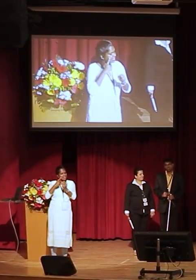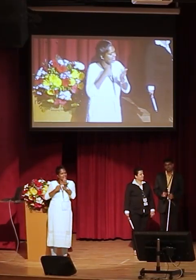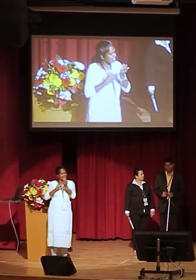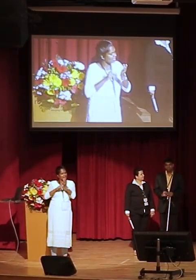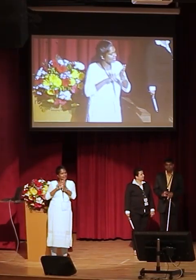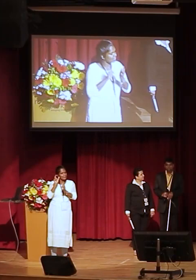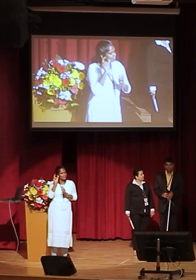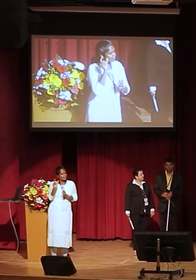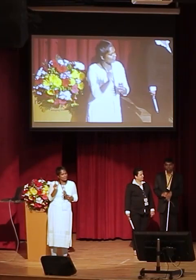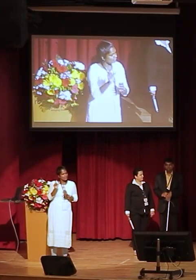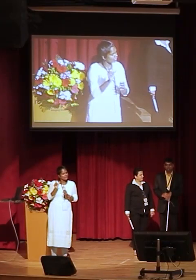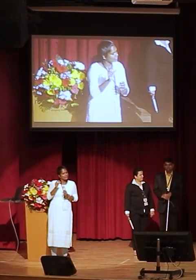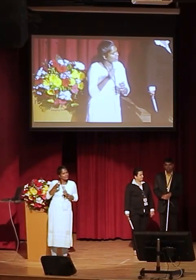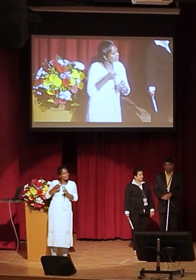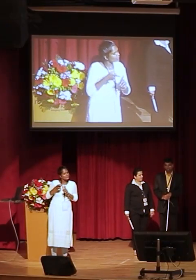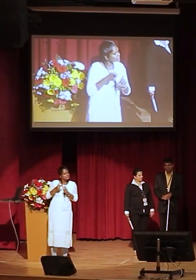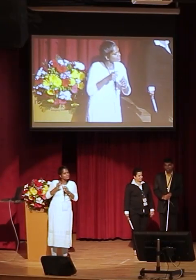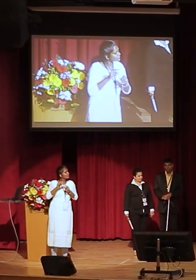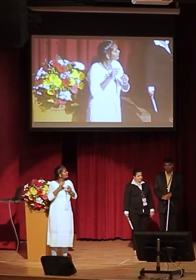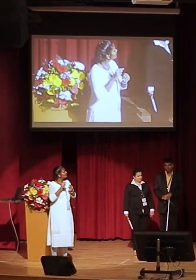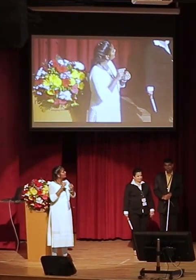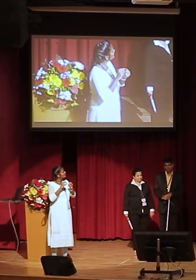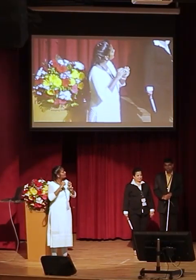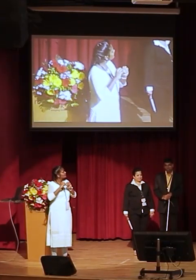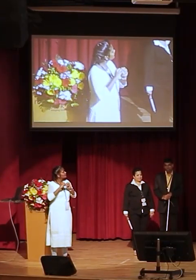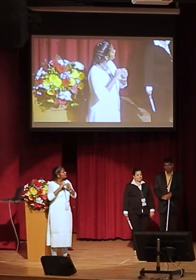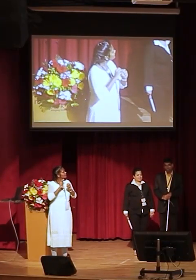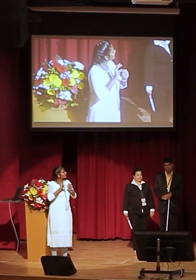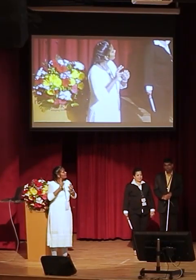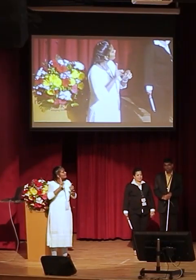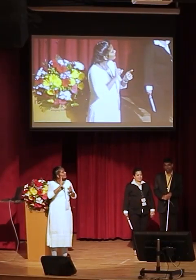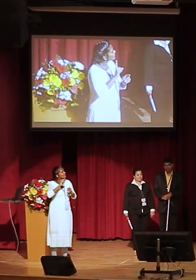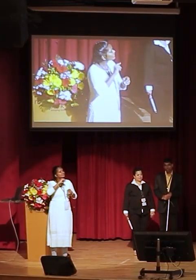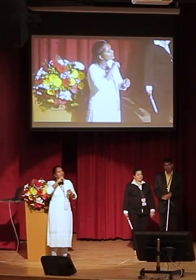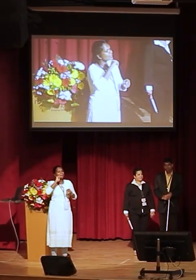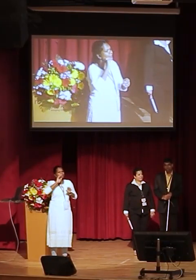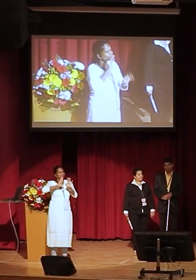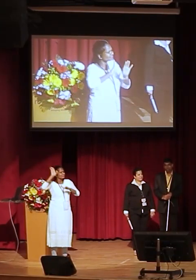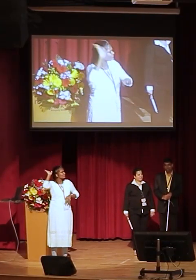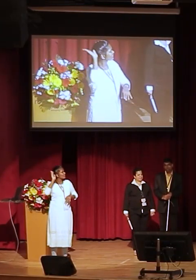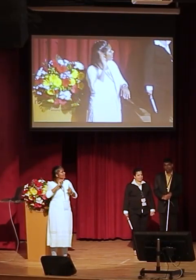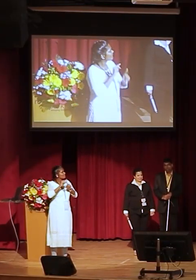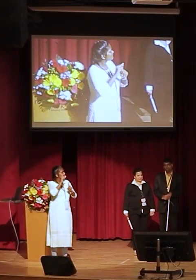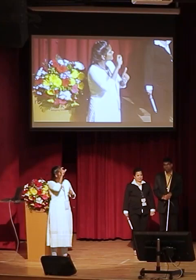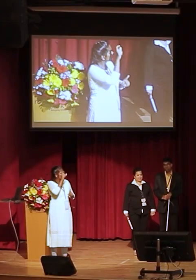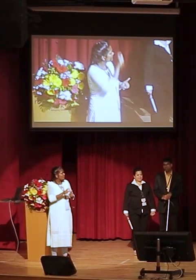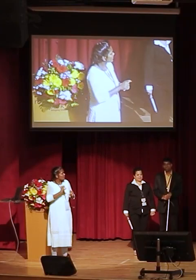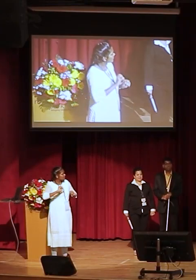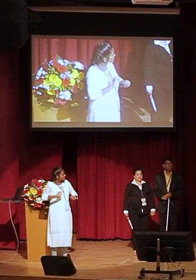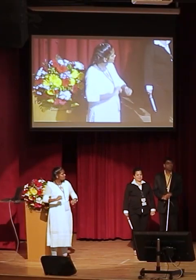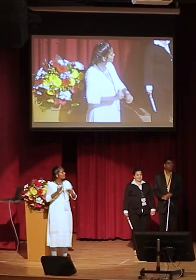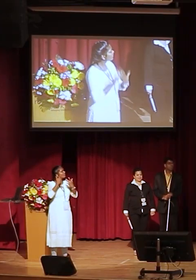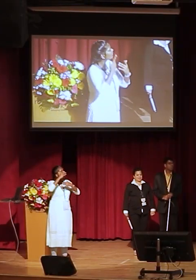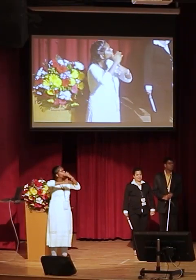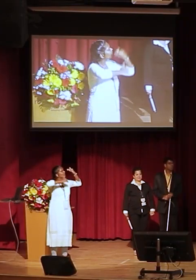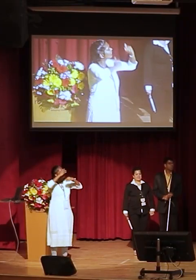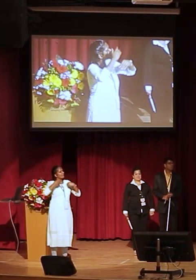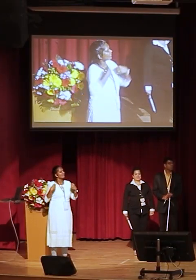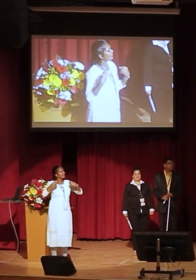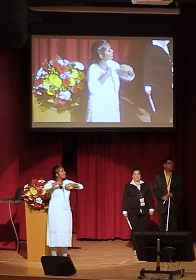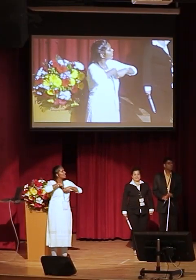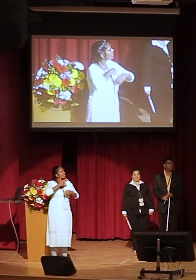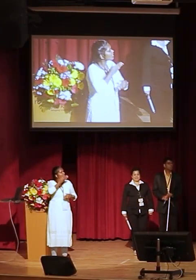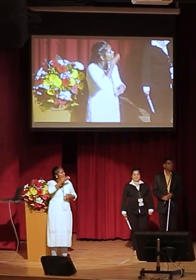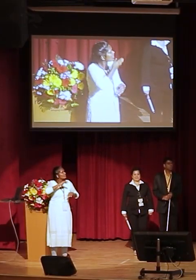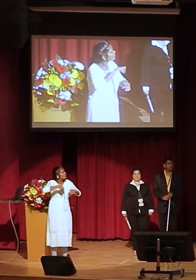means builder. When the early man began to pause. So the reading is